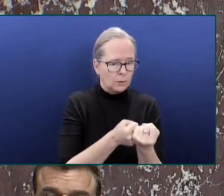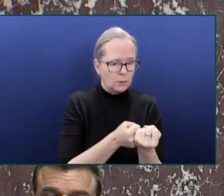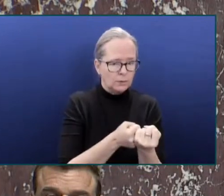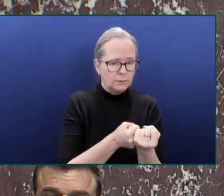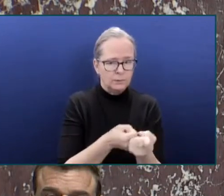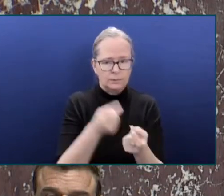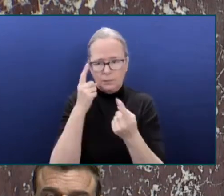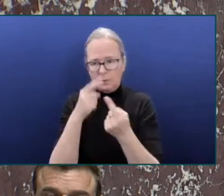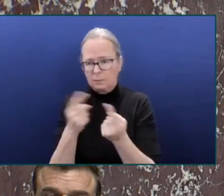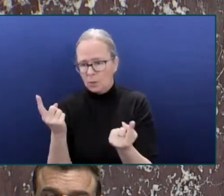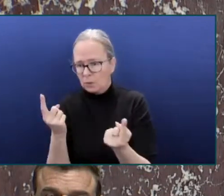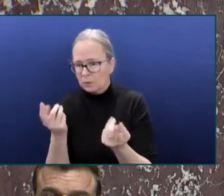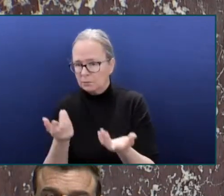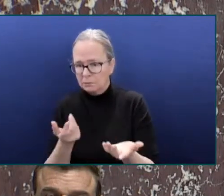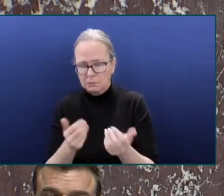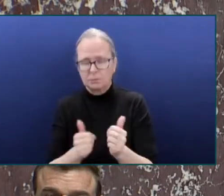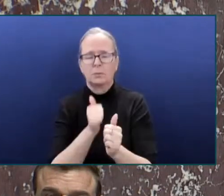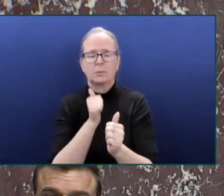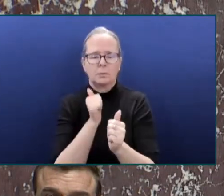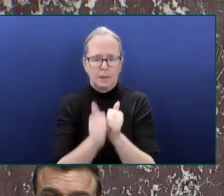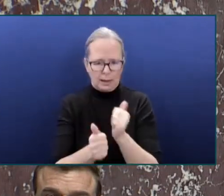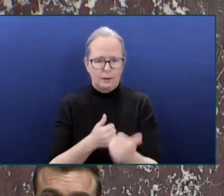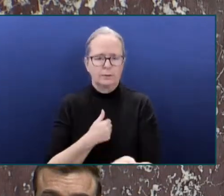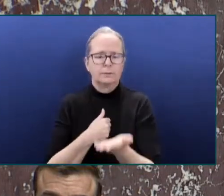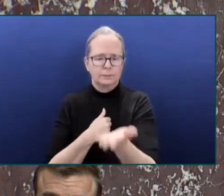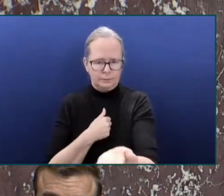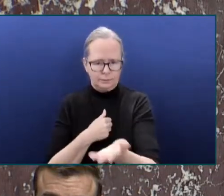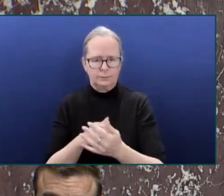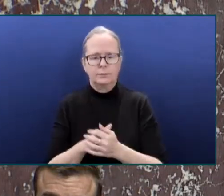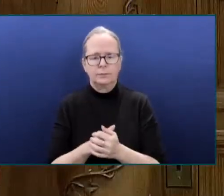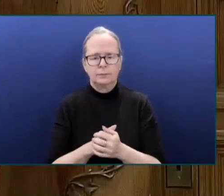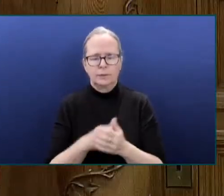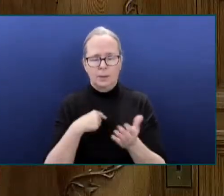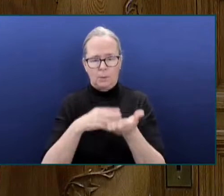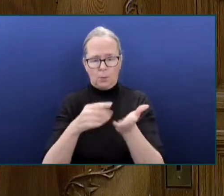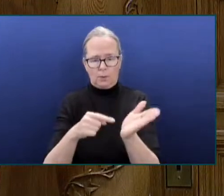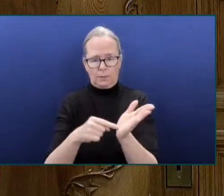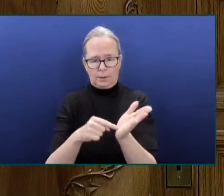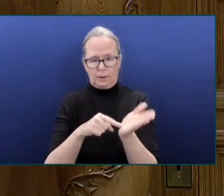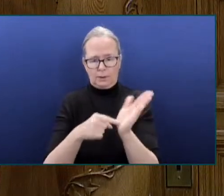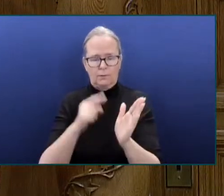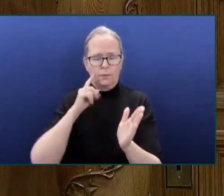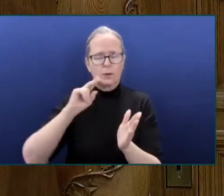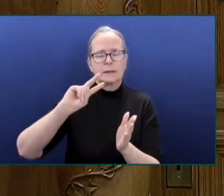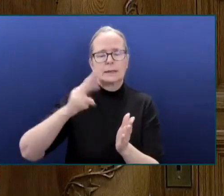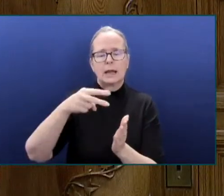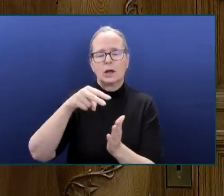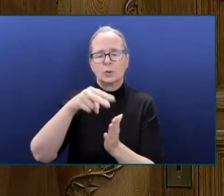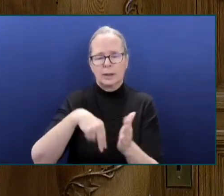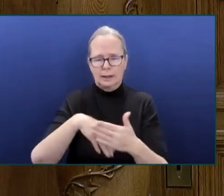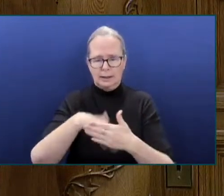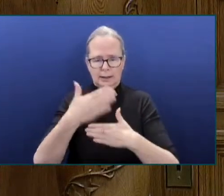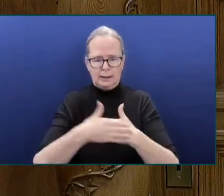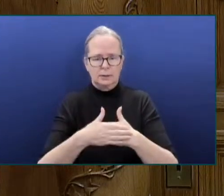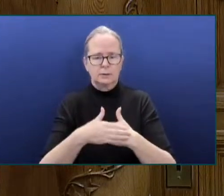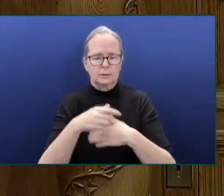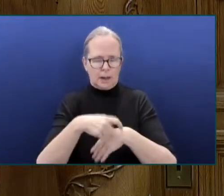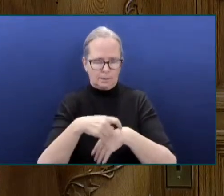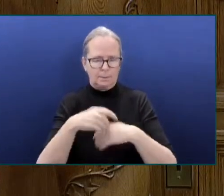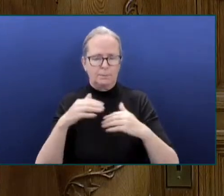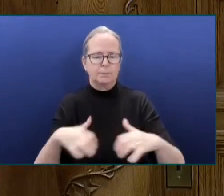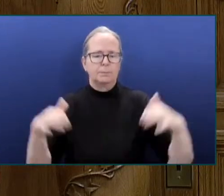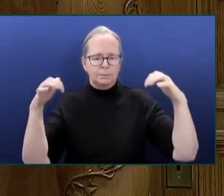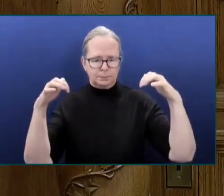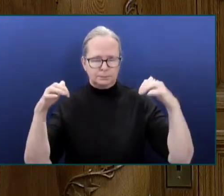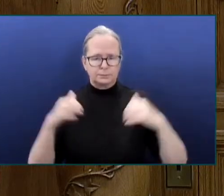placed on the orders of the day for second reading at the next sitting after today. You have heard the question. All those in favor indicate aye. Aye.